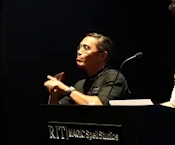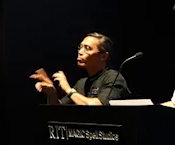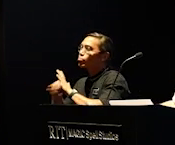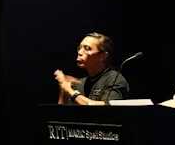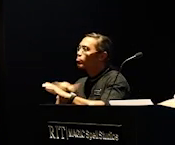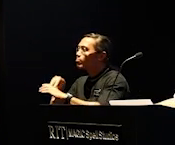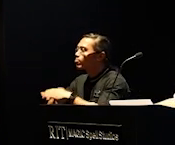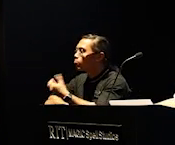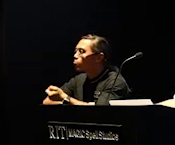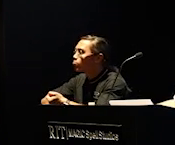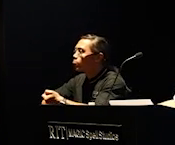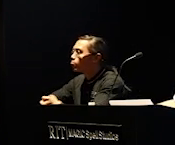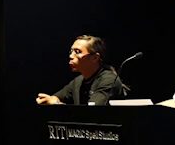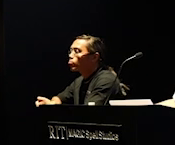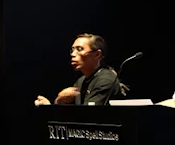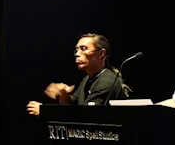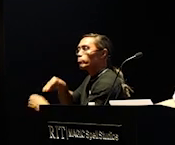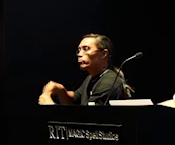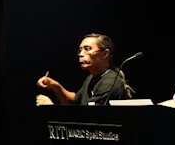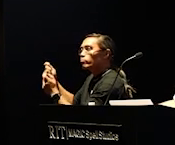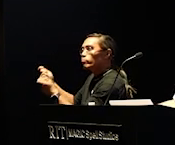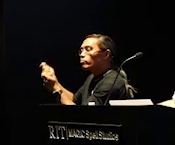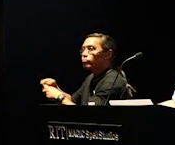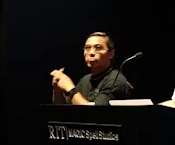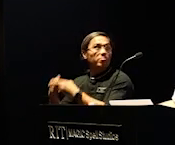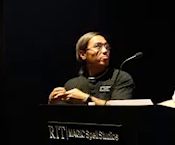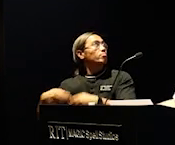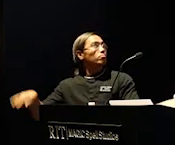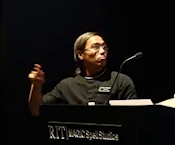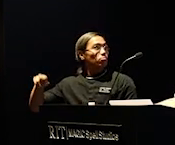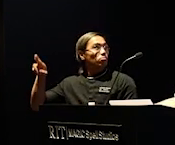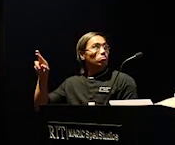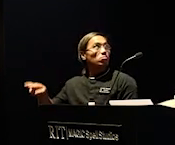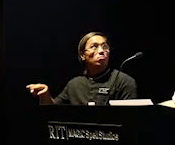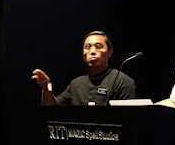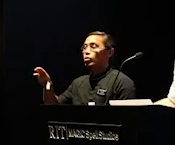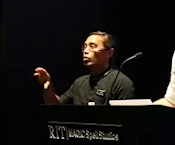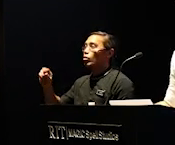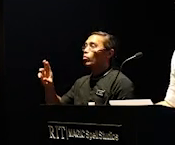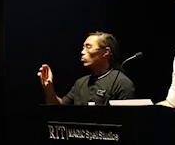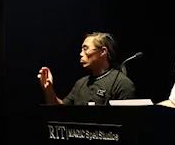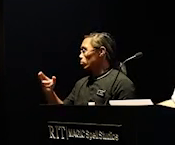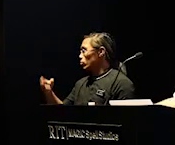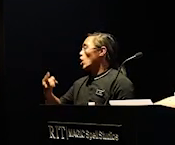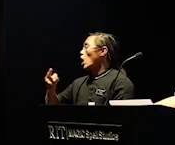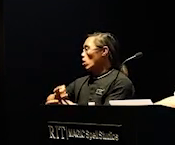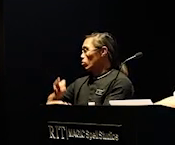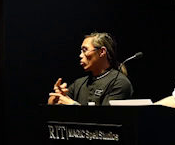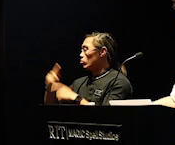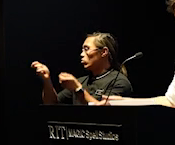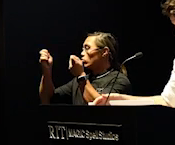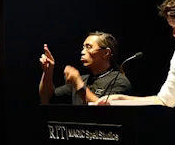festival called Rochester Cocktail Revival. But people ask me, and it's actually funny, I have my